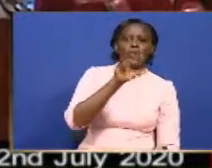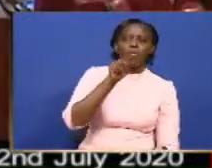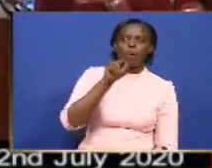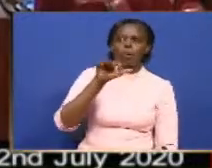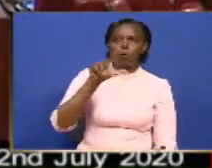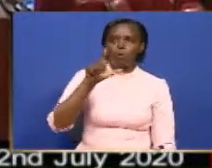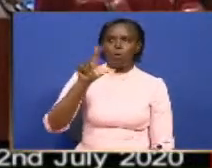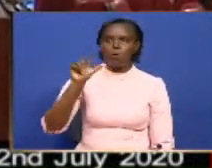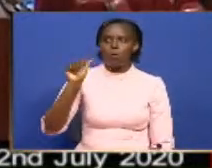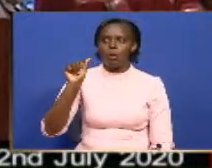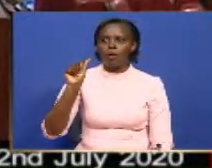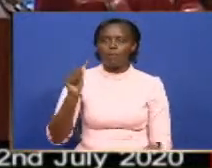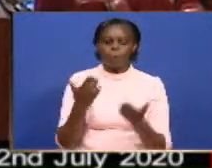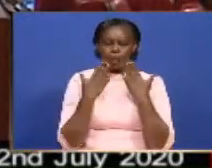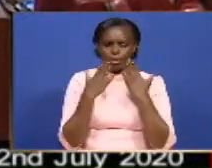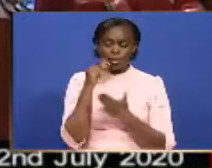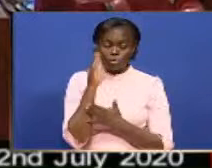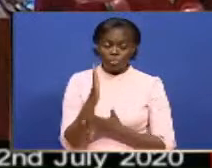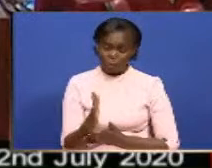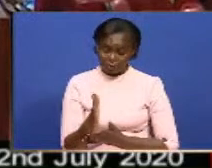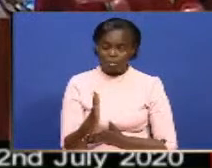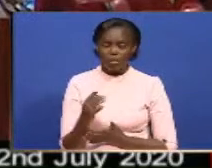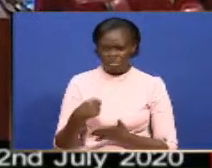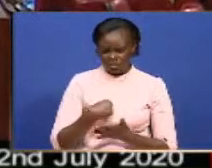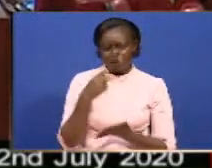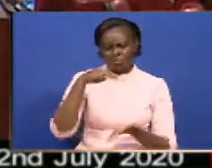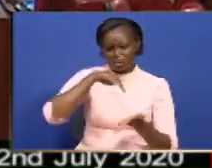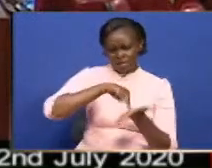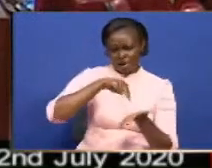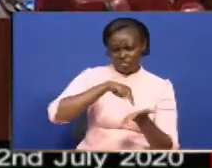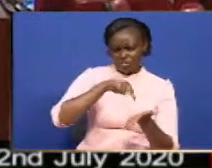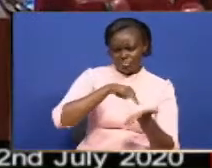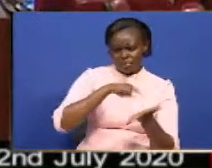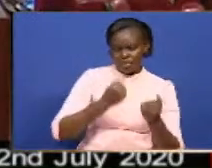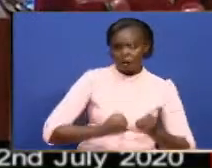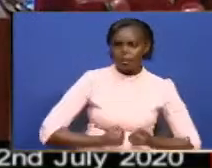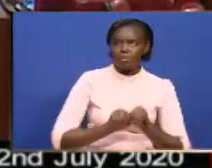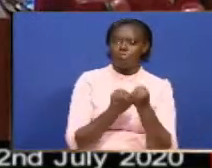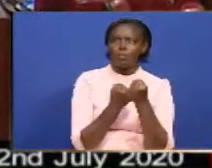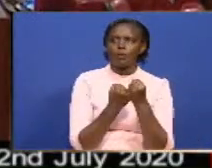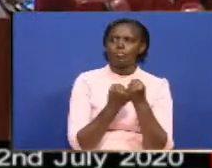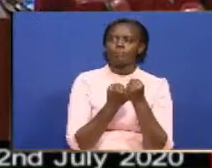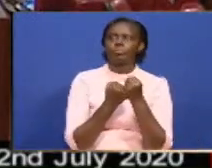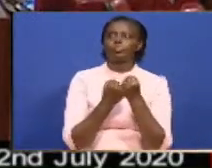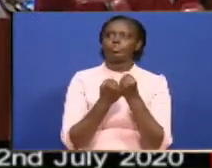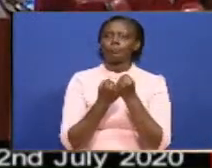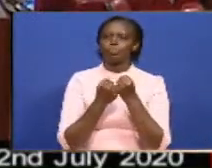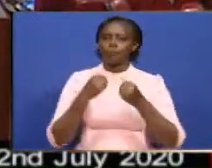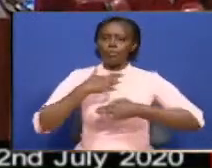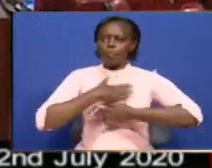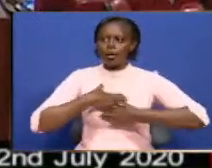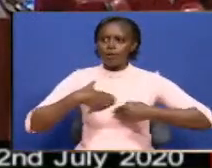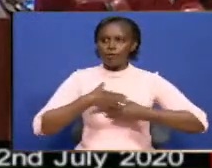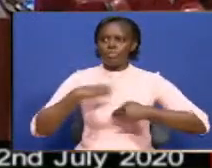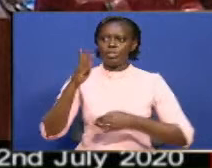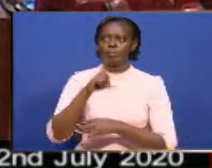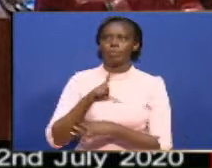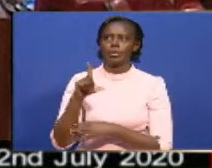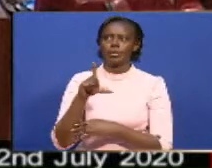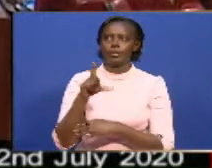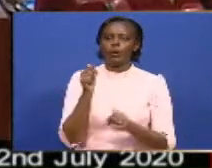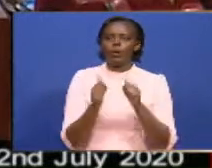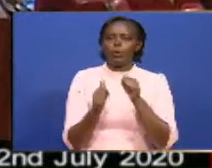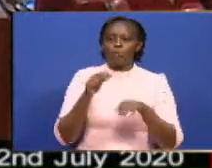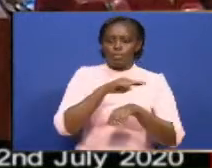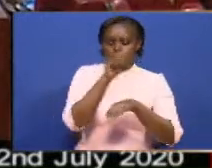Thank you, Honorable Speaker. I also stand to support the Refugee Bill, National